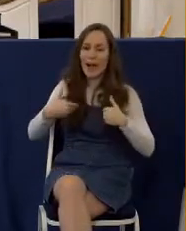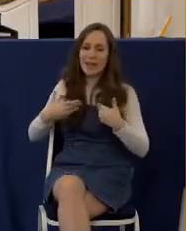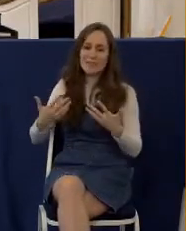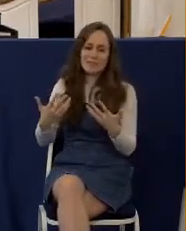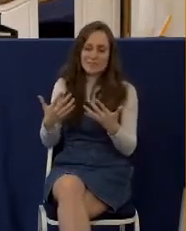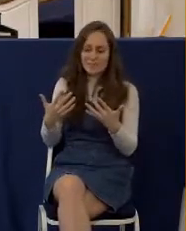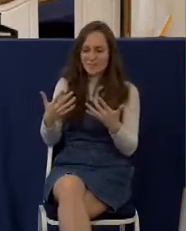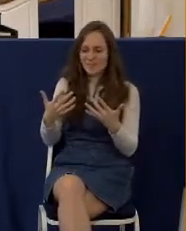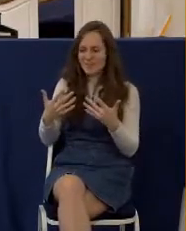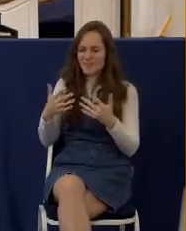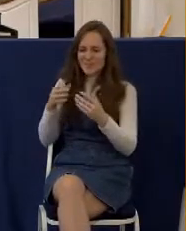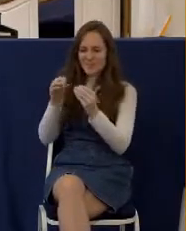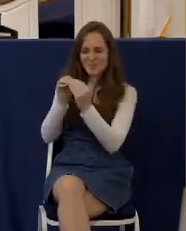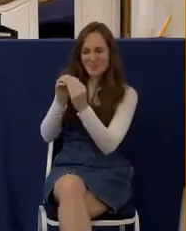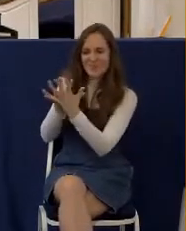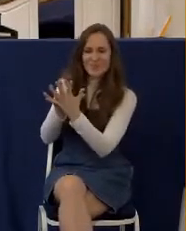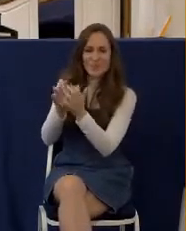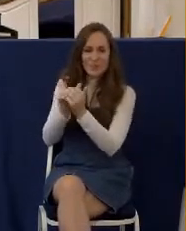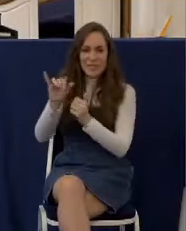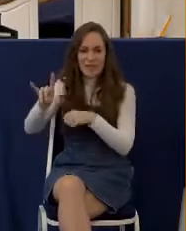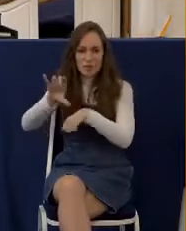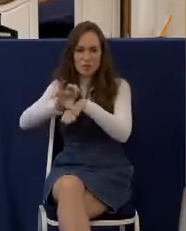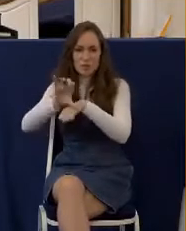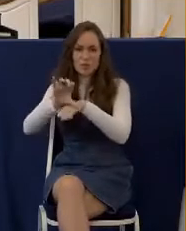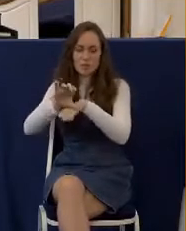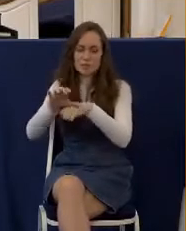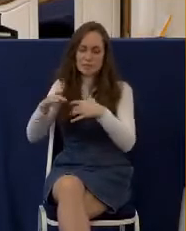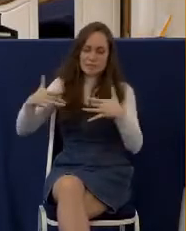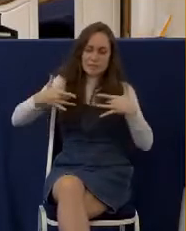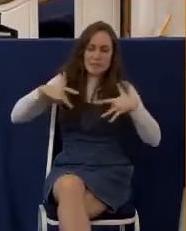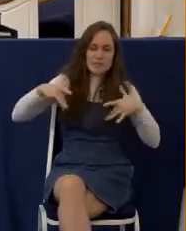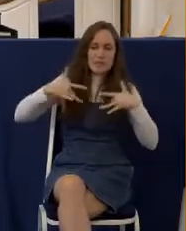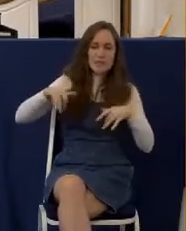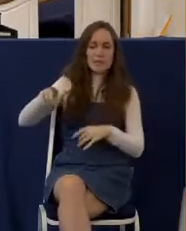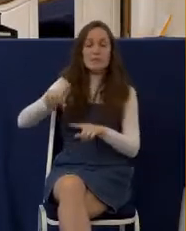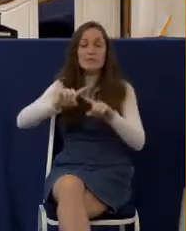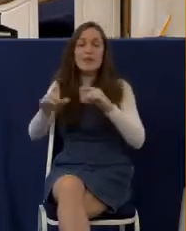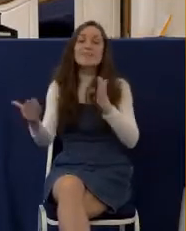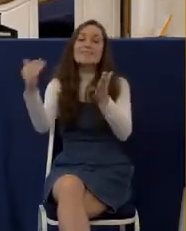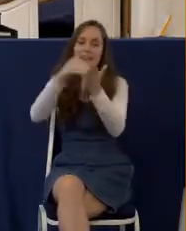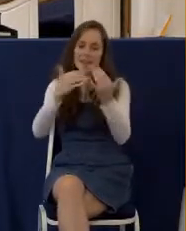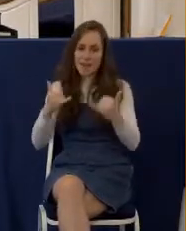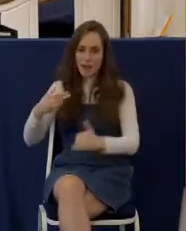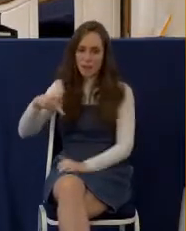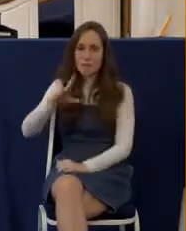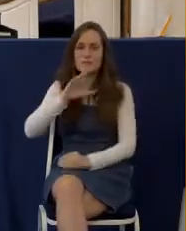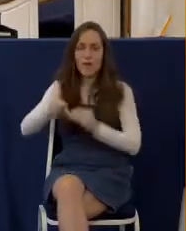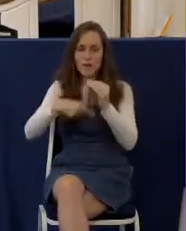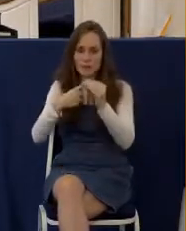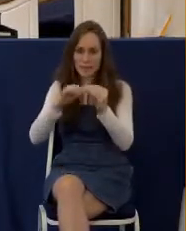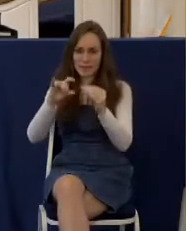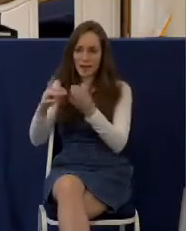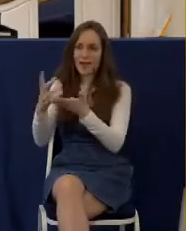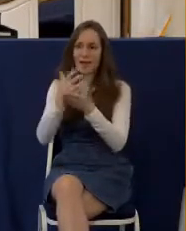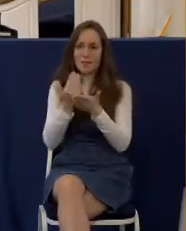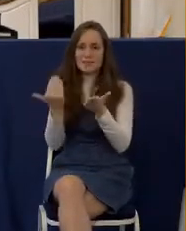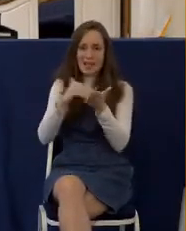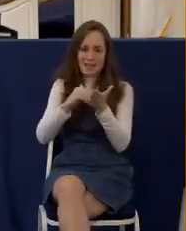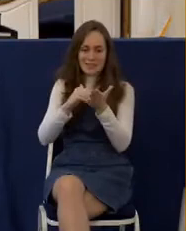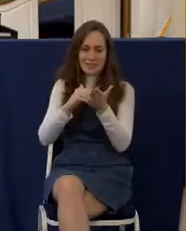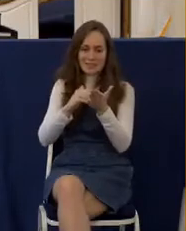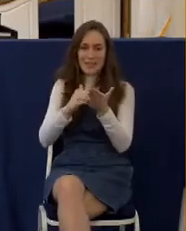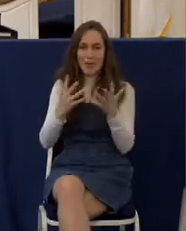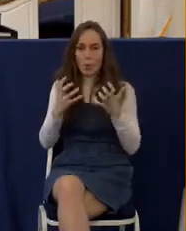he reintroduces the subject of giving to help these saints in Jerusalem. He wants to reignite their desire to do